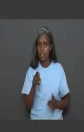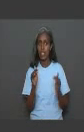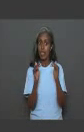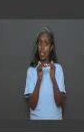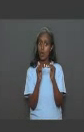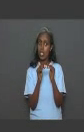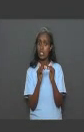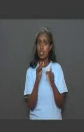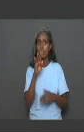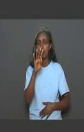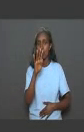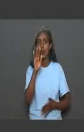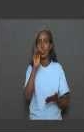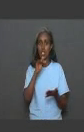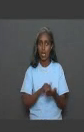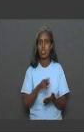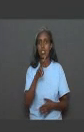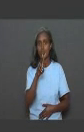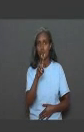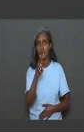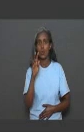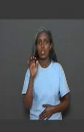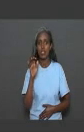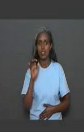0.7p equals